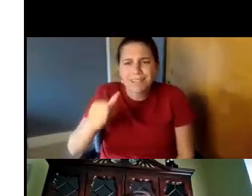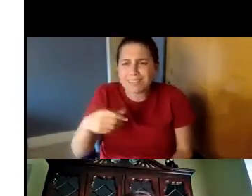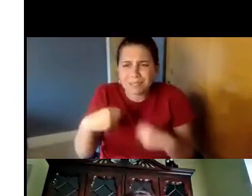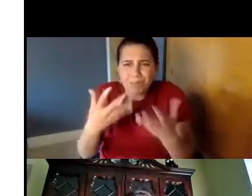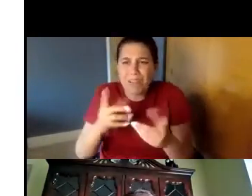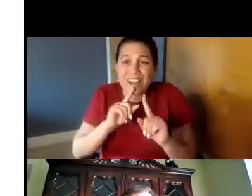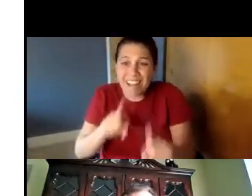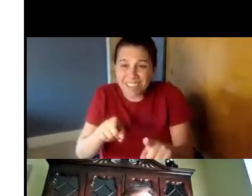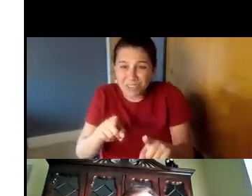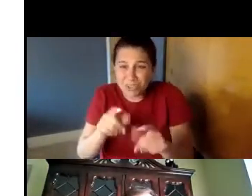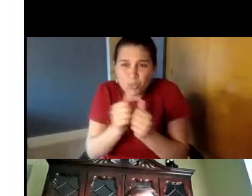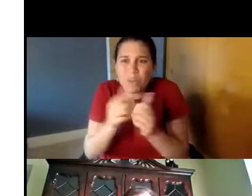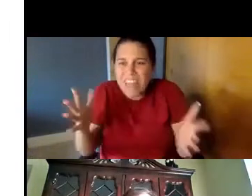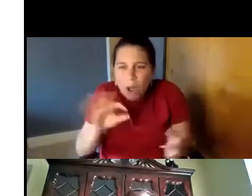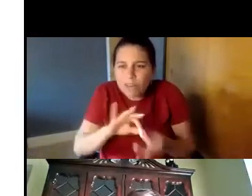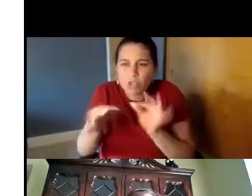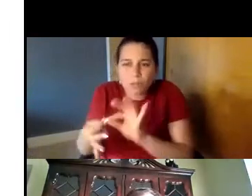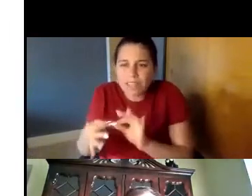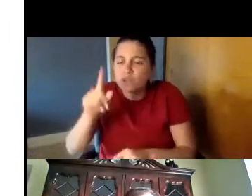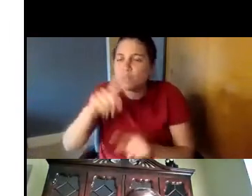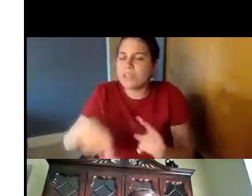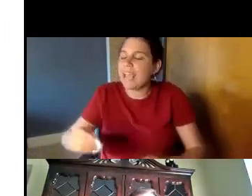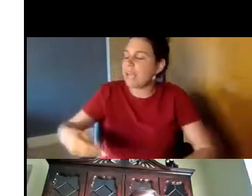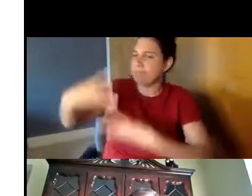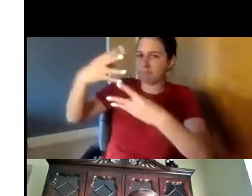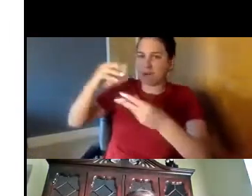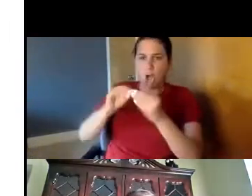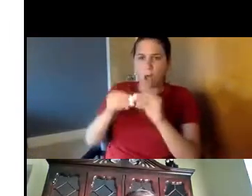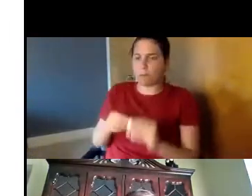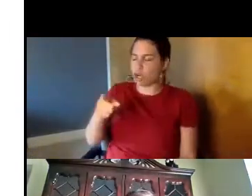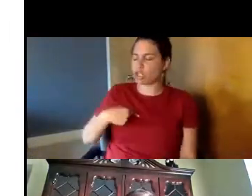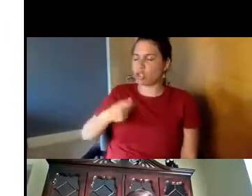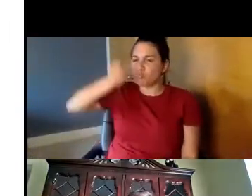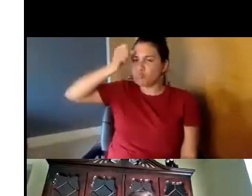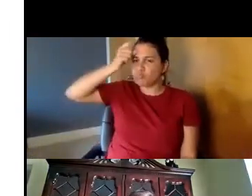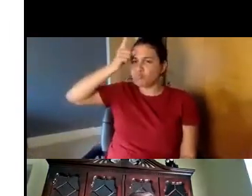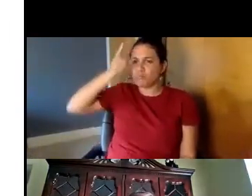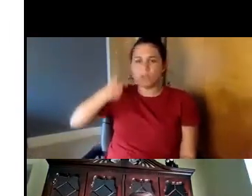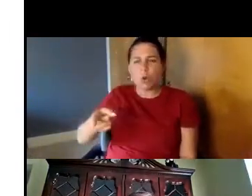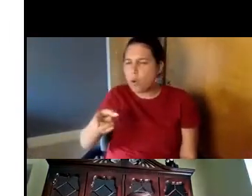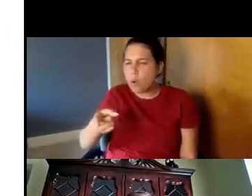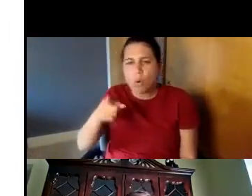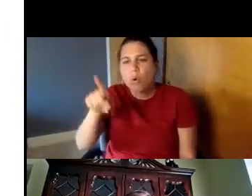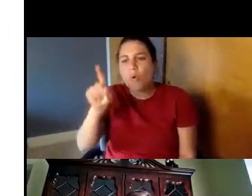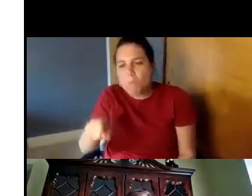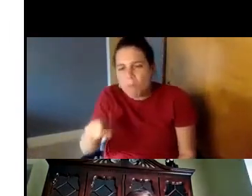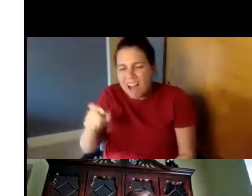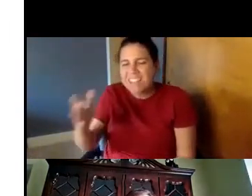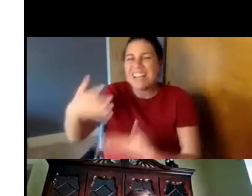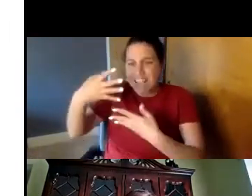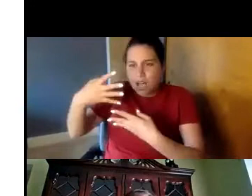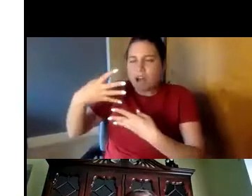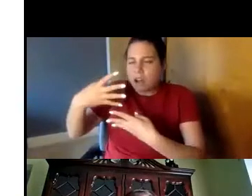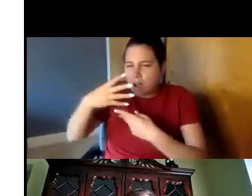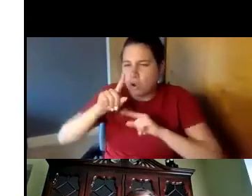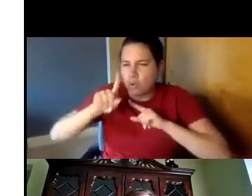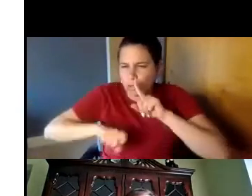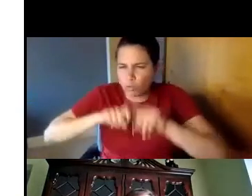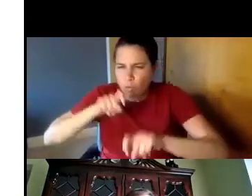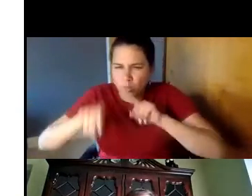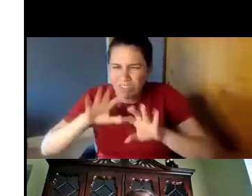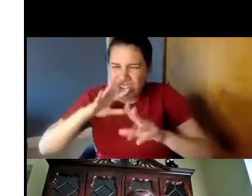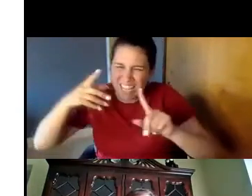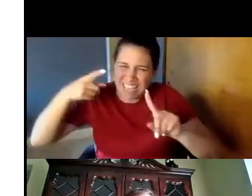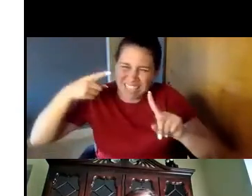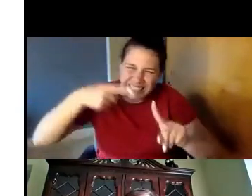without interpretation. You can't pull up a data set and expect it to tell you what you need to know. You need to ask the right questions, and you need to drill down to